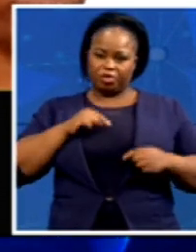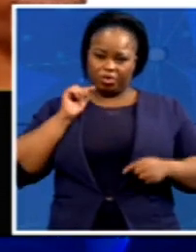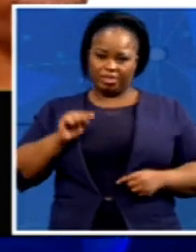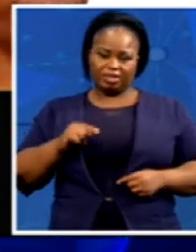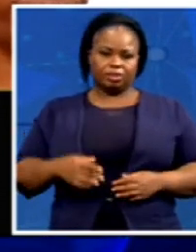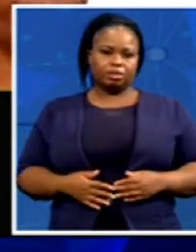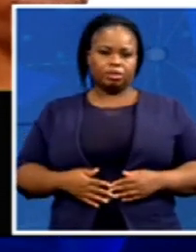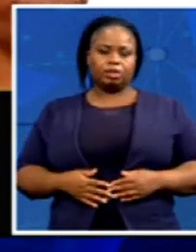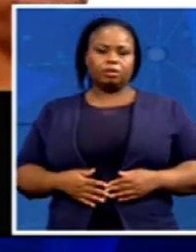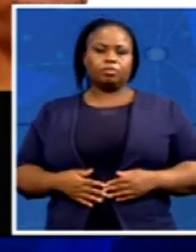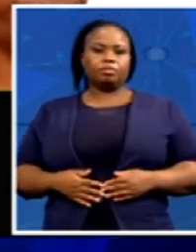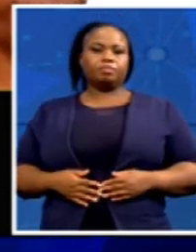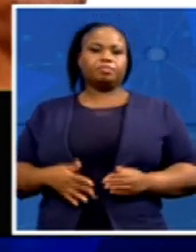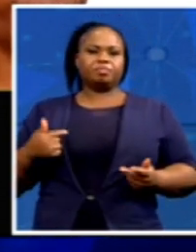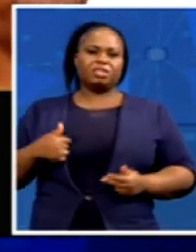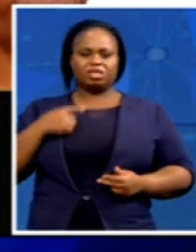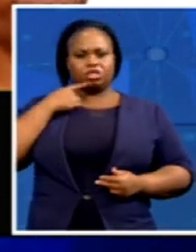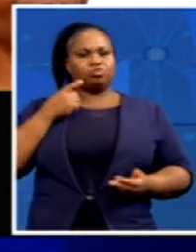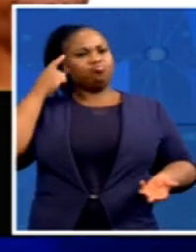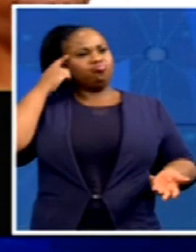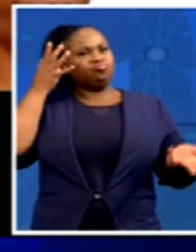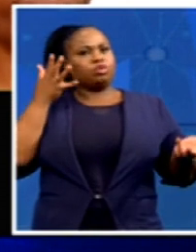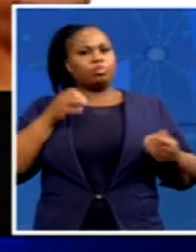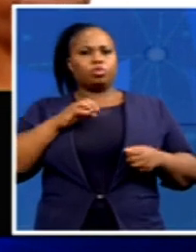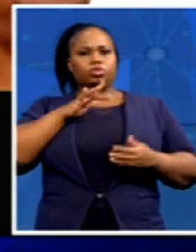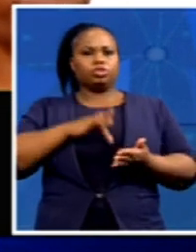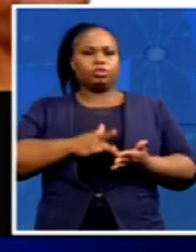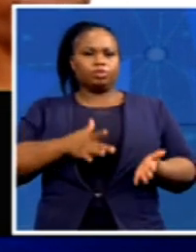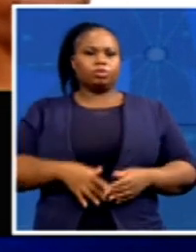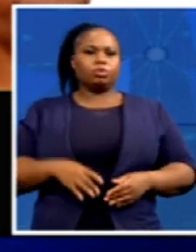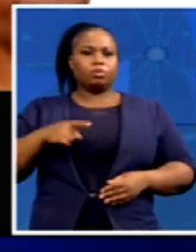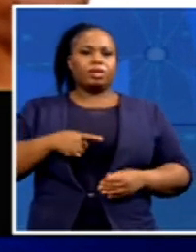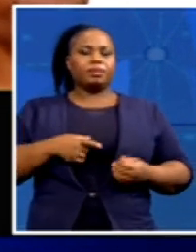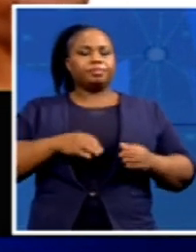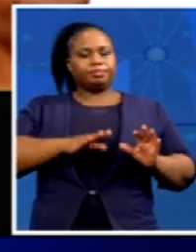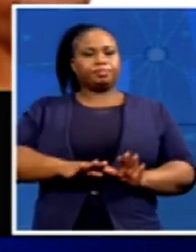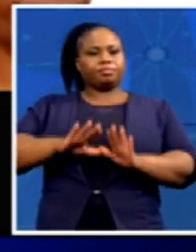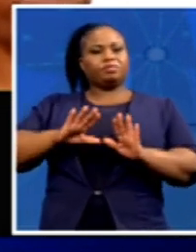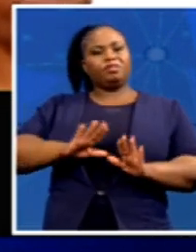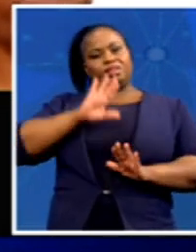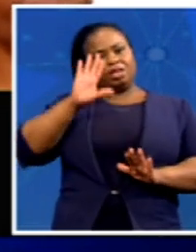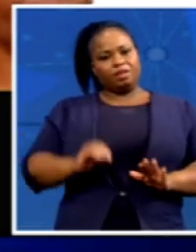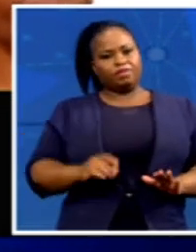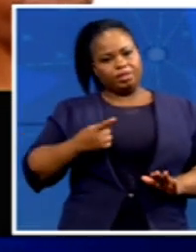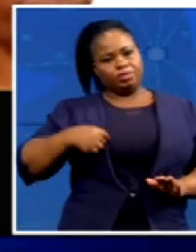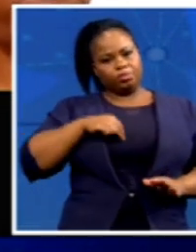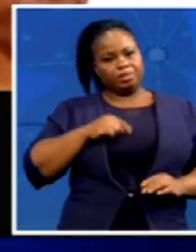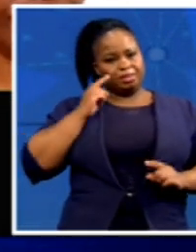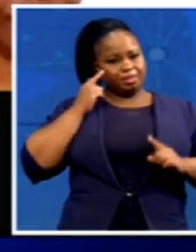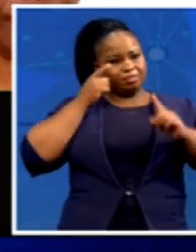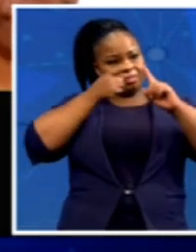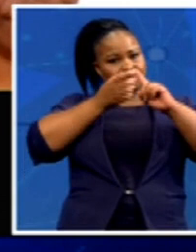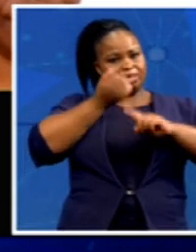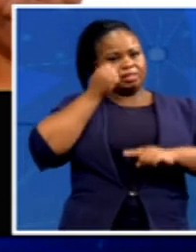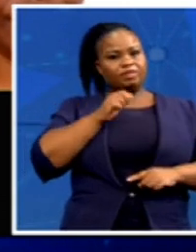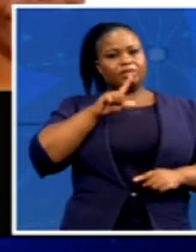sense position. As a continent, we need to get to 70% of full immunization, which means people